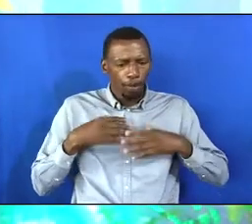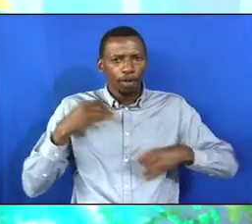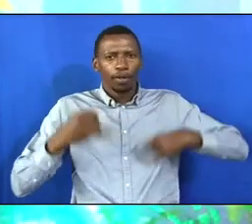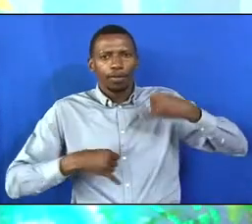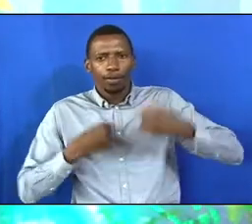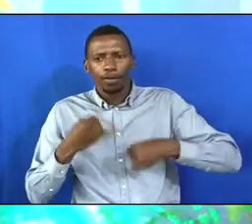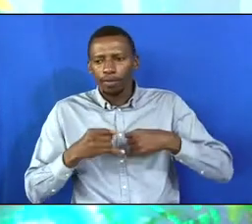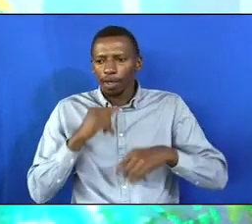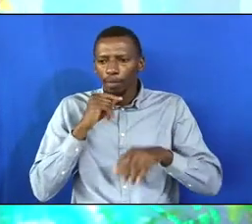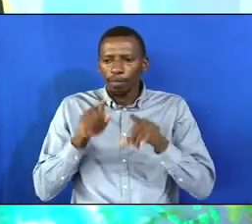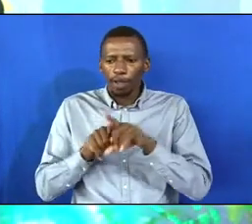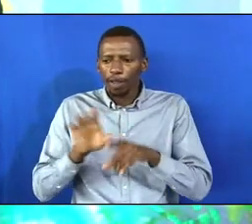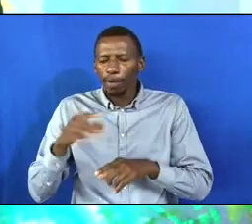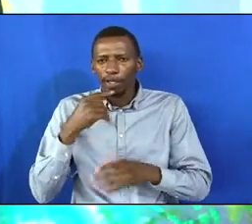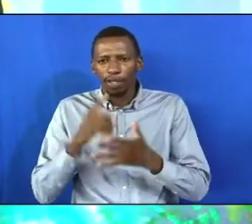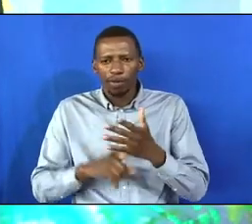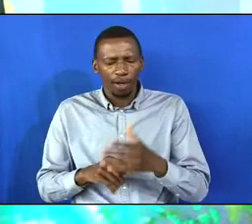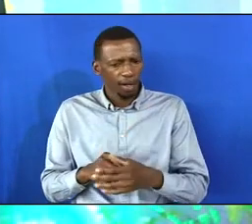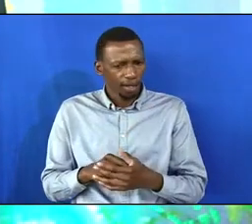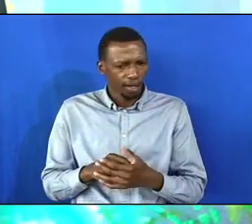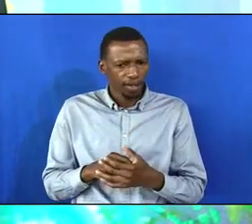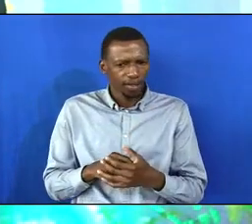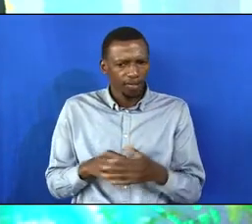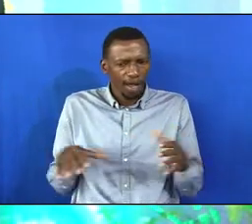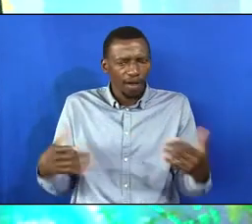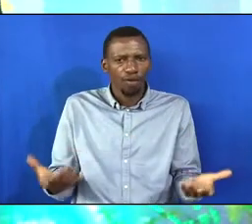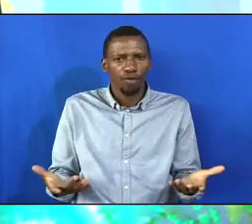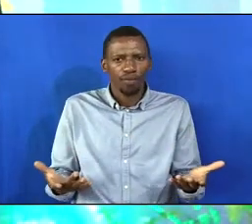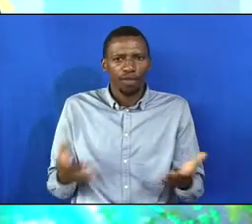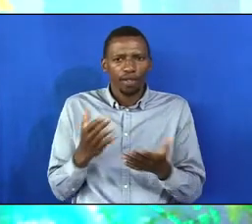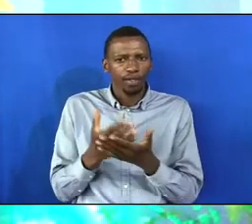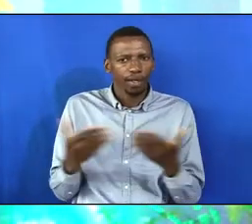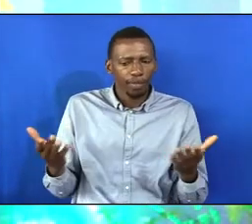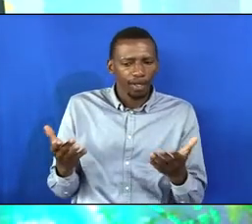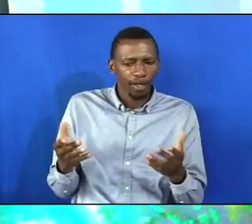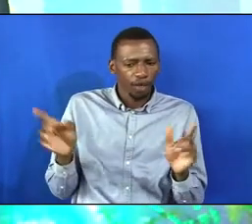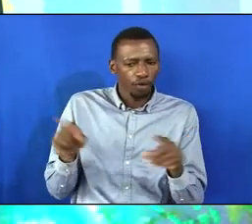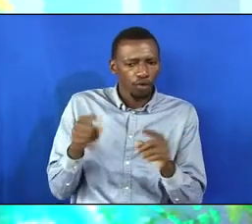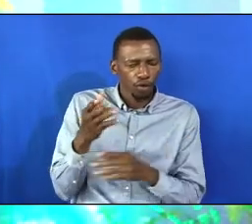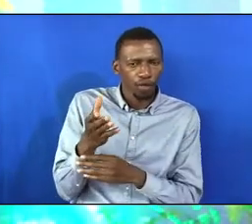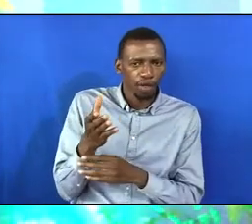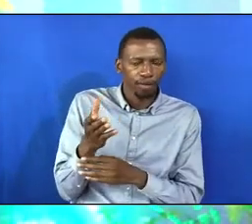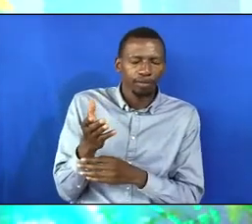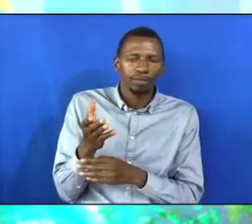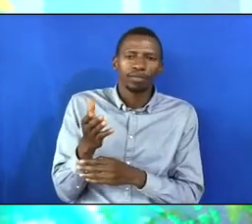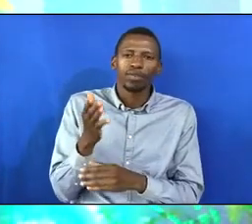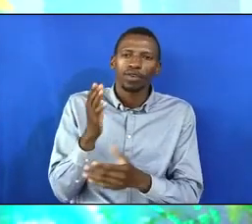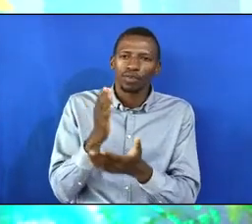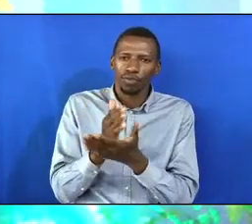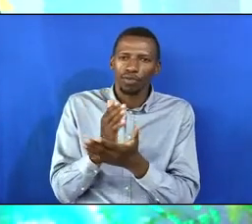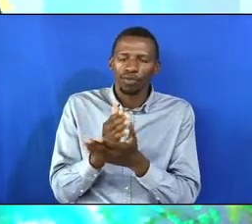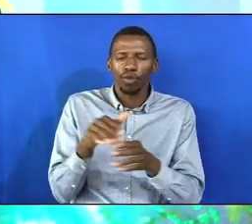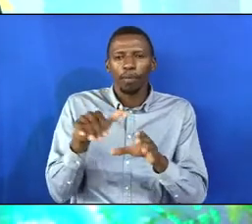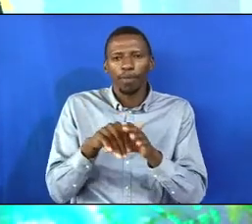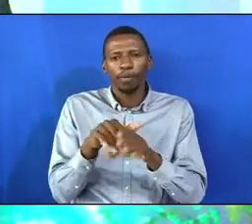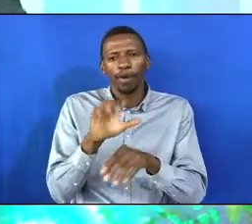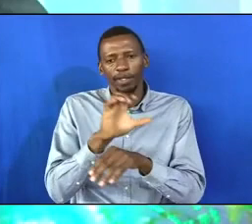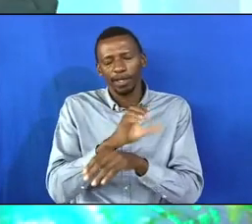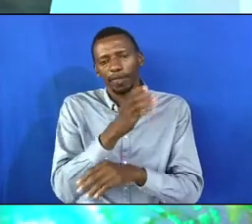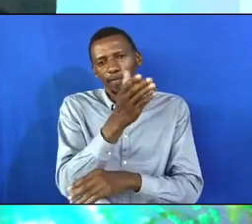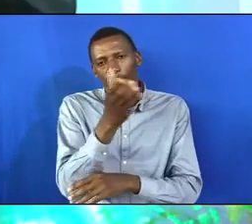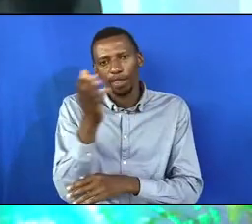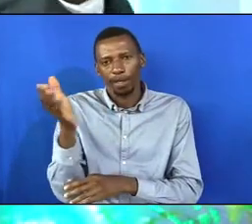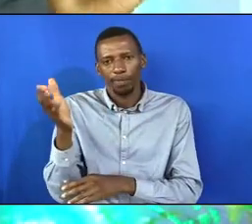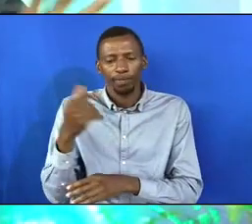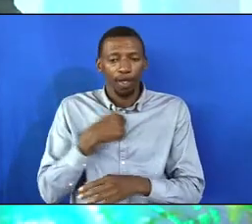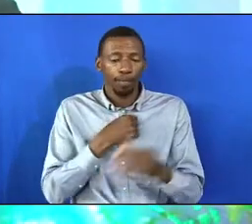here. Something is wrong. There will be those church members, unfortunately. I hope they are elsewhere, because